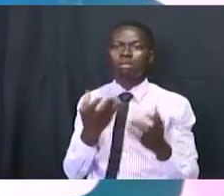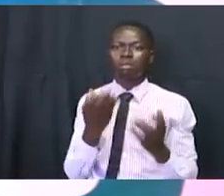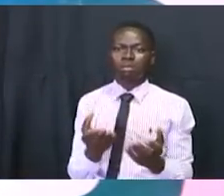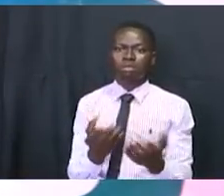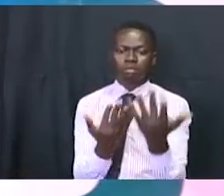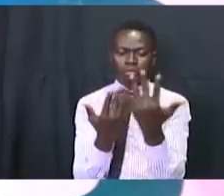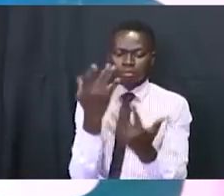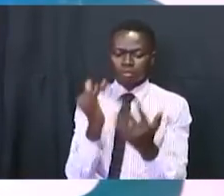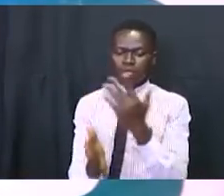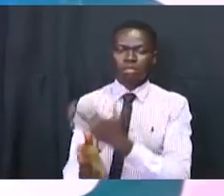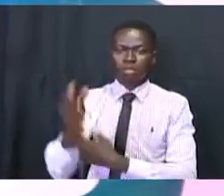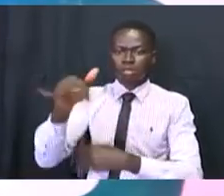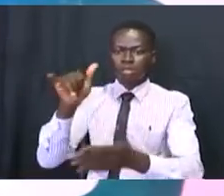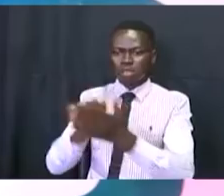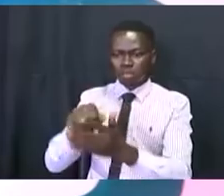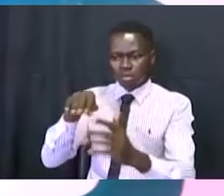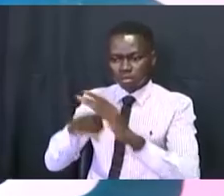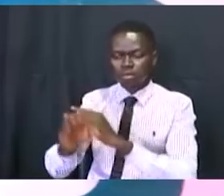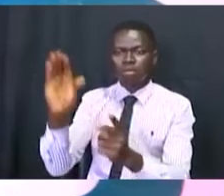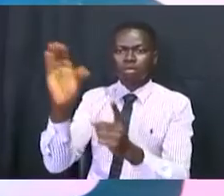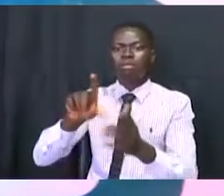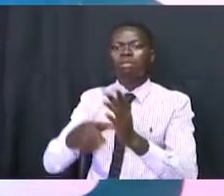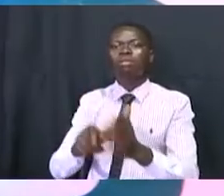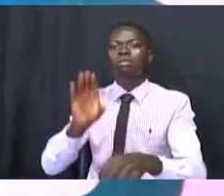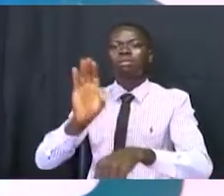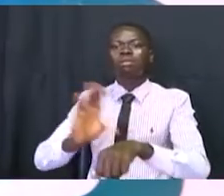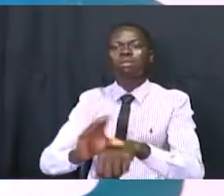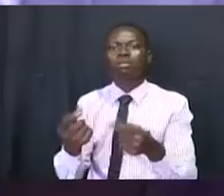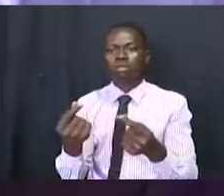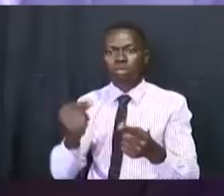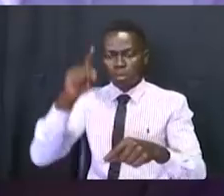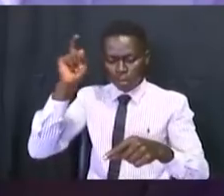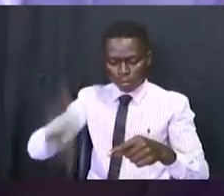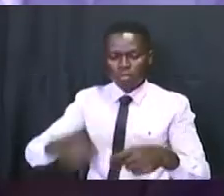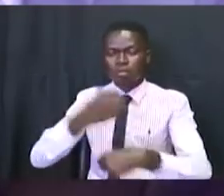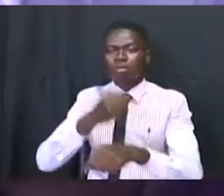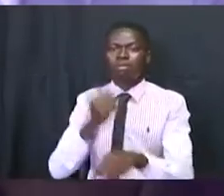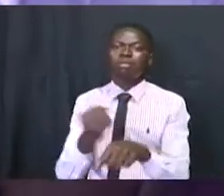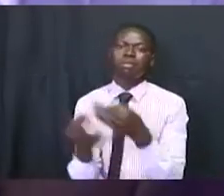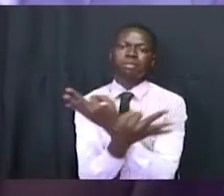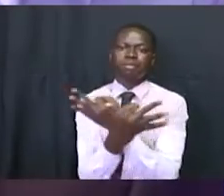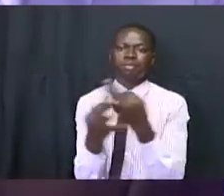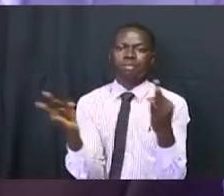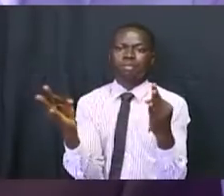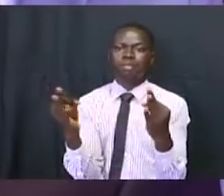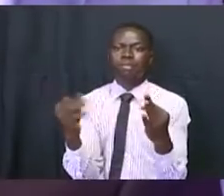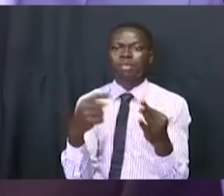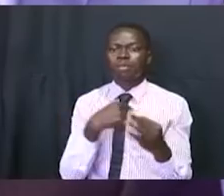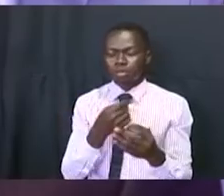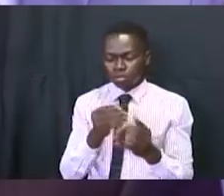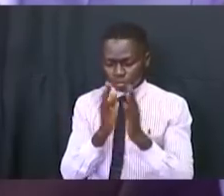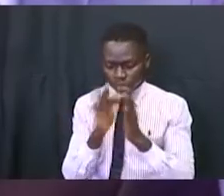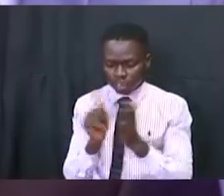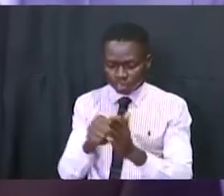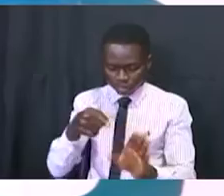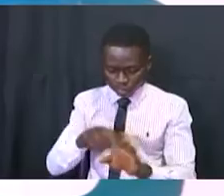be found on the streets, then the church must be unleashed. And I'm praying that it will begin from